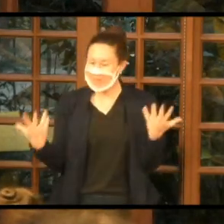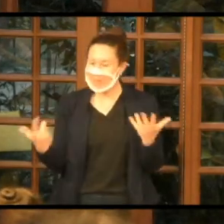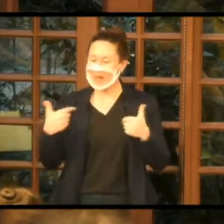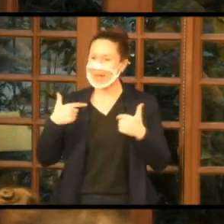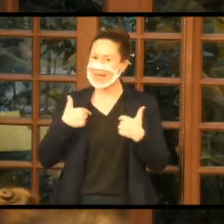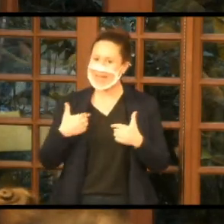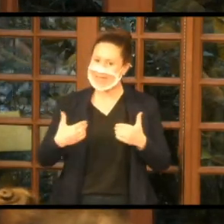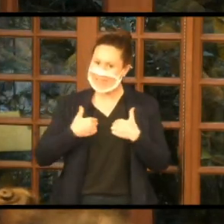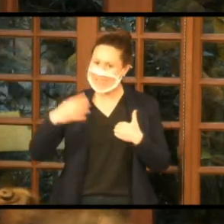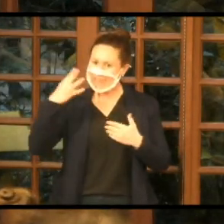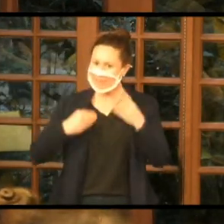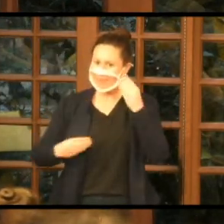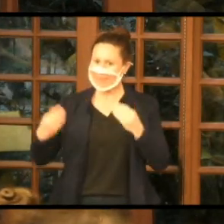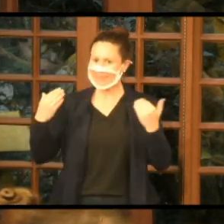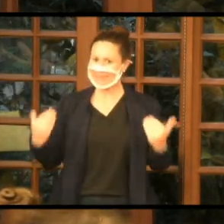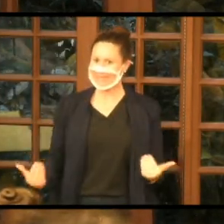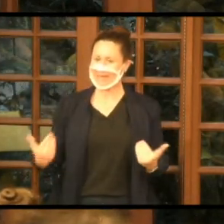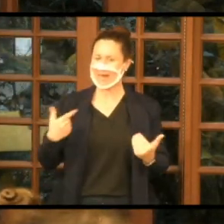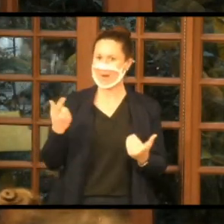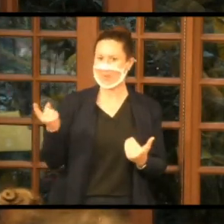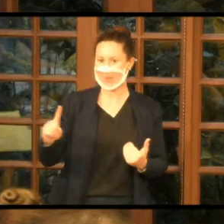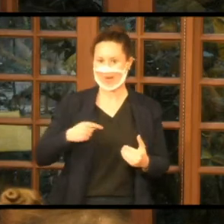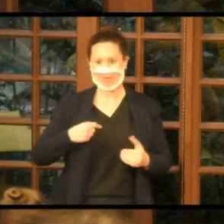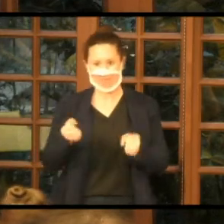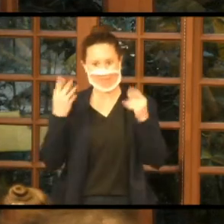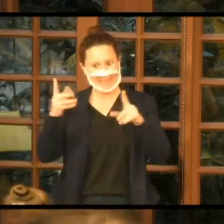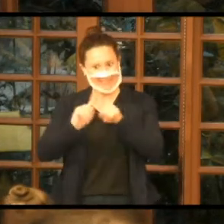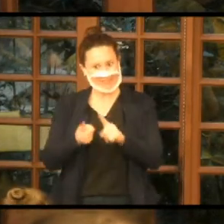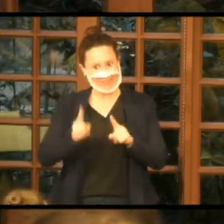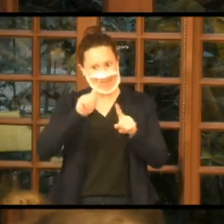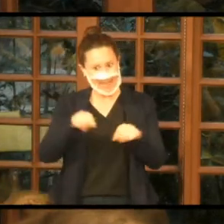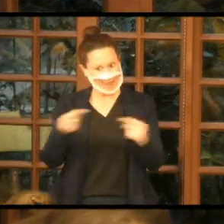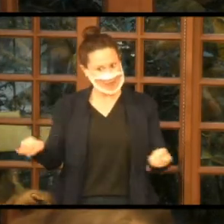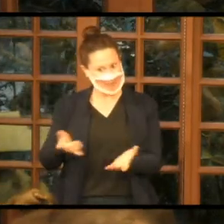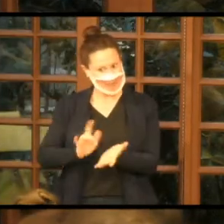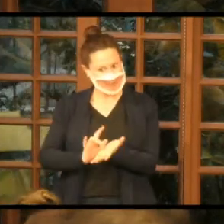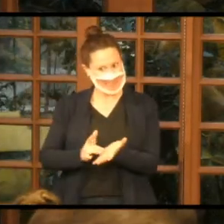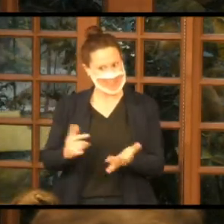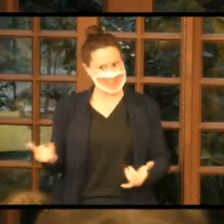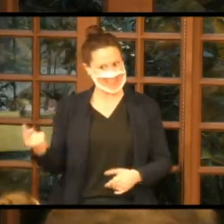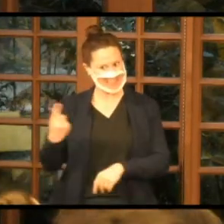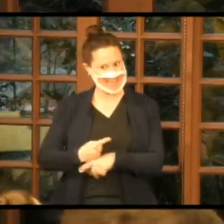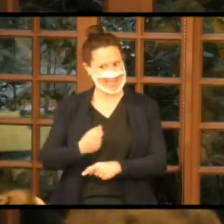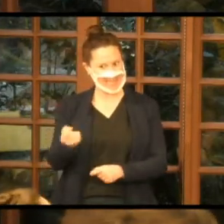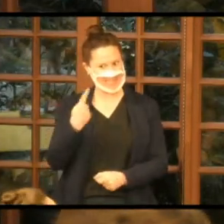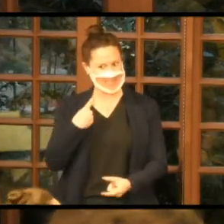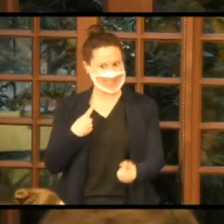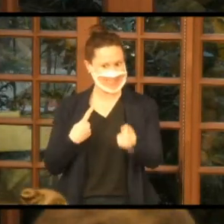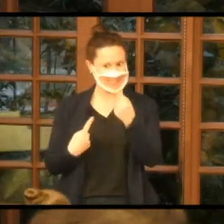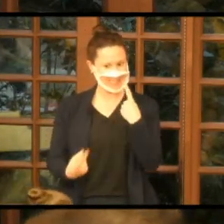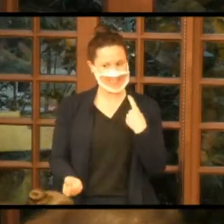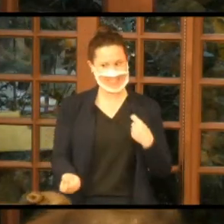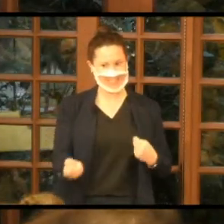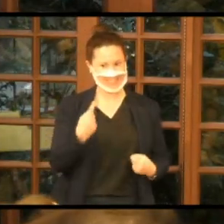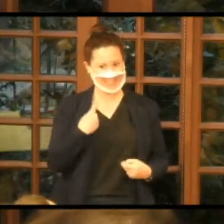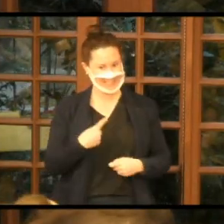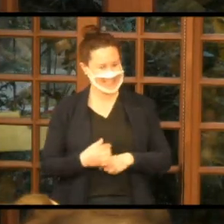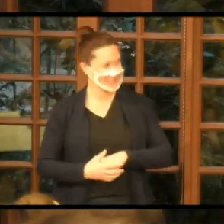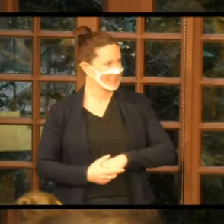I have taken a lot of different allergy medications today. And